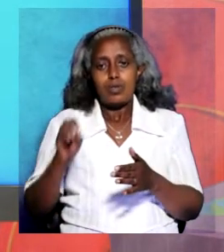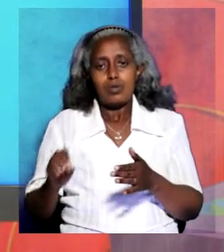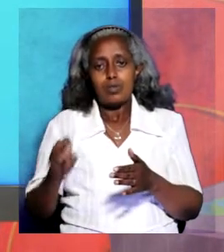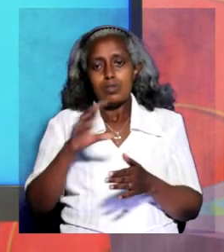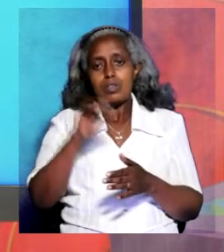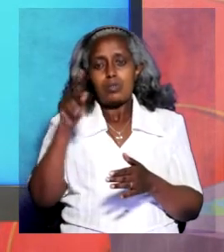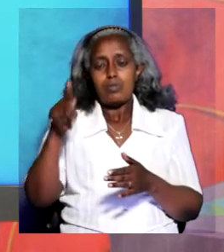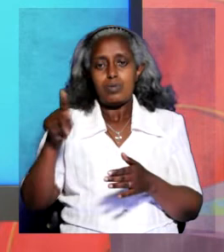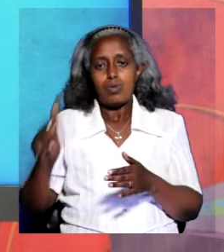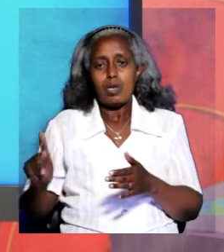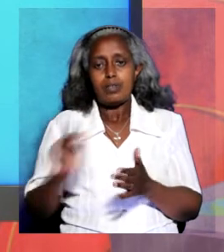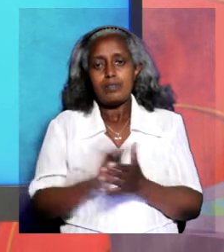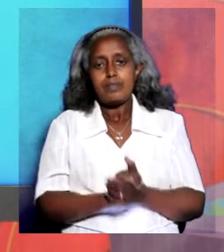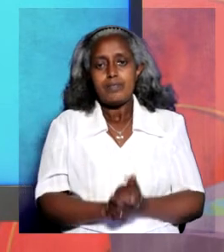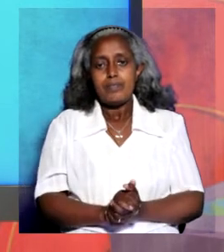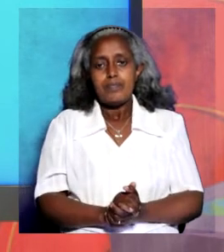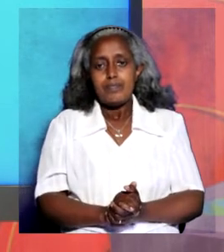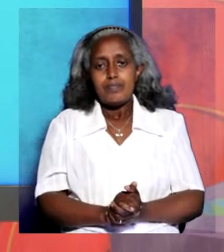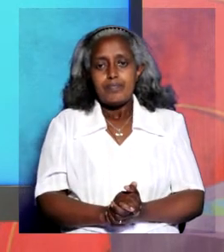p1.